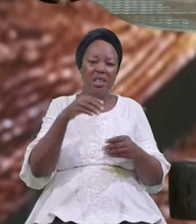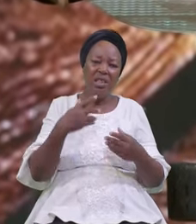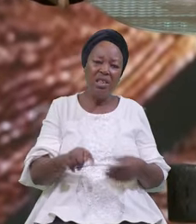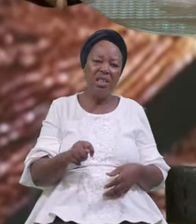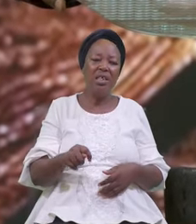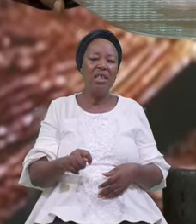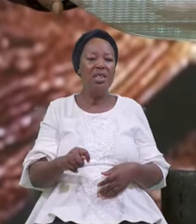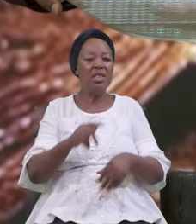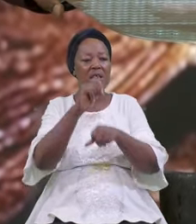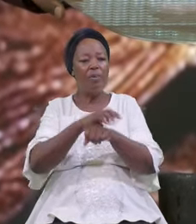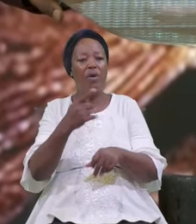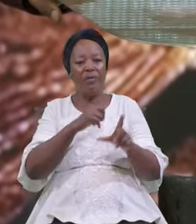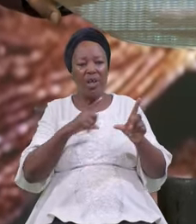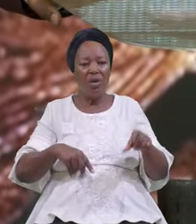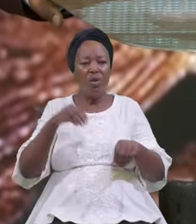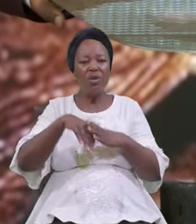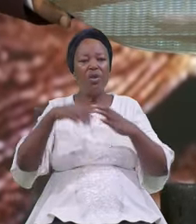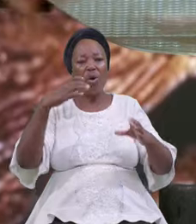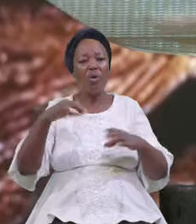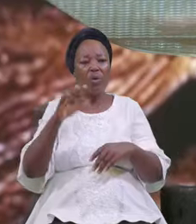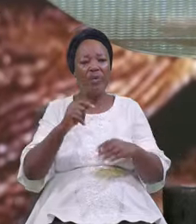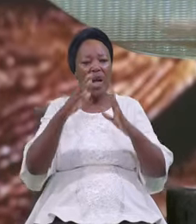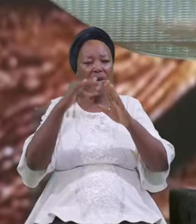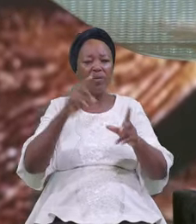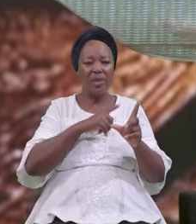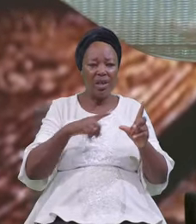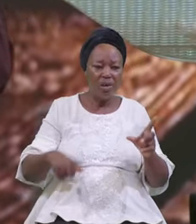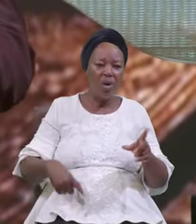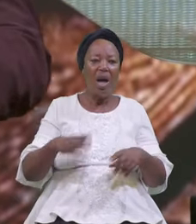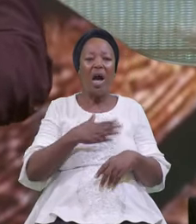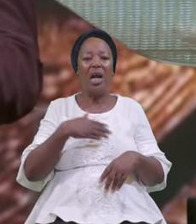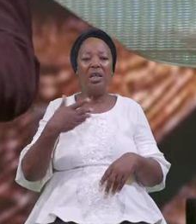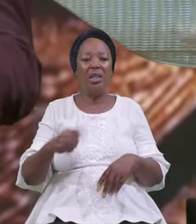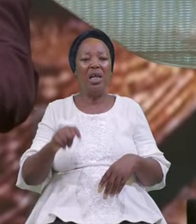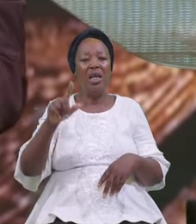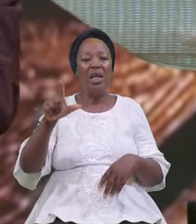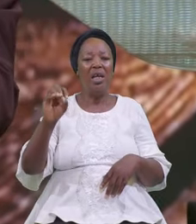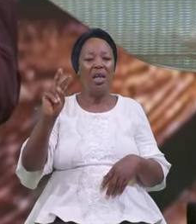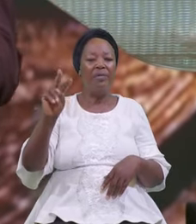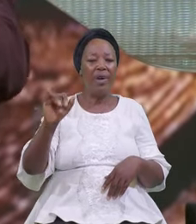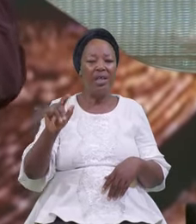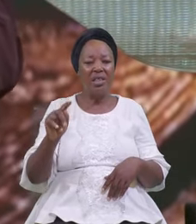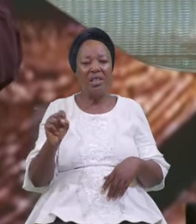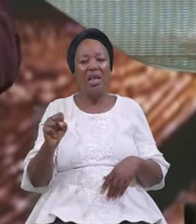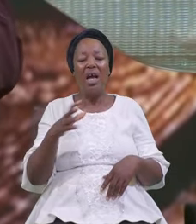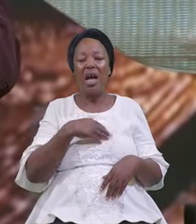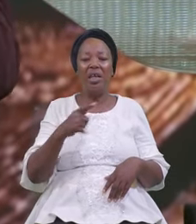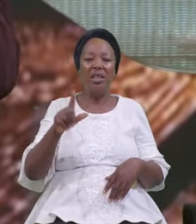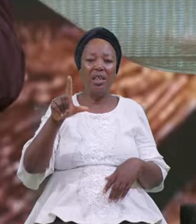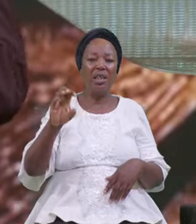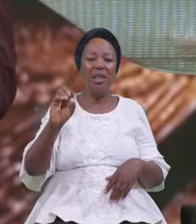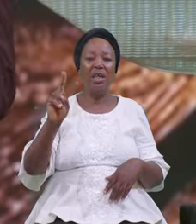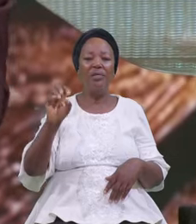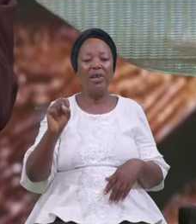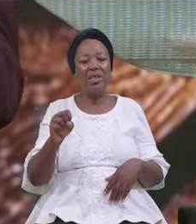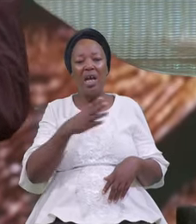into the court of the house of the Lord. And the Levites, and the Levites, and the Levites took